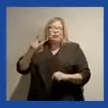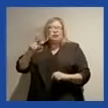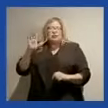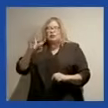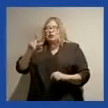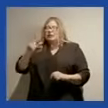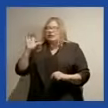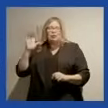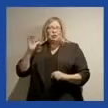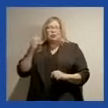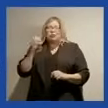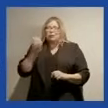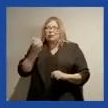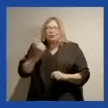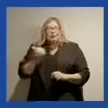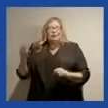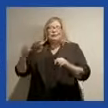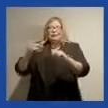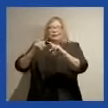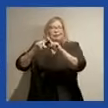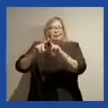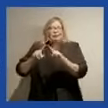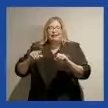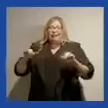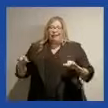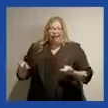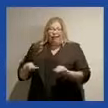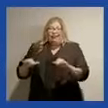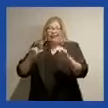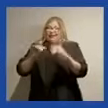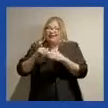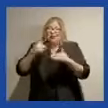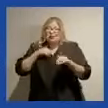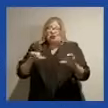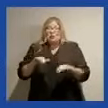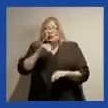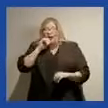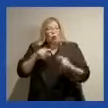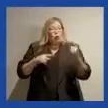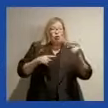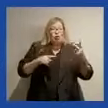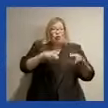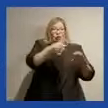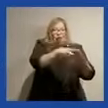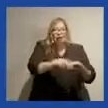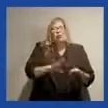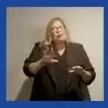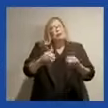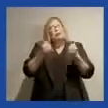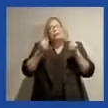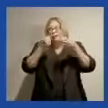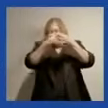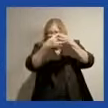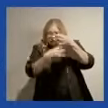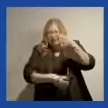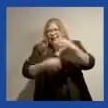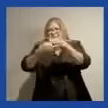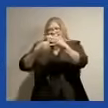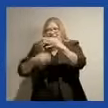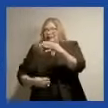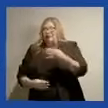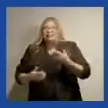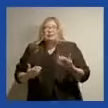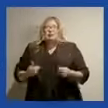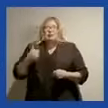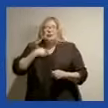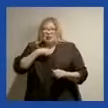hundreds of actions that we are taking. There's not just one or two. And we can spend, and I'm known